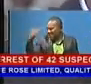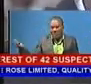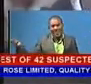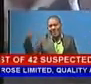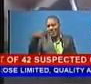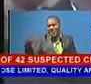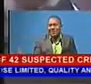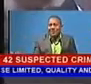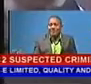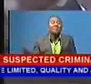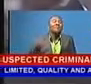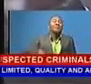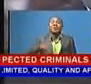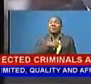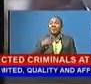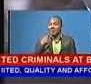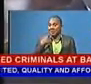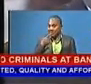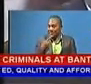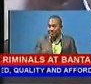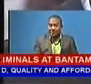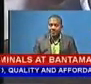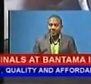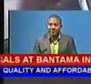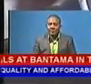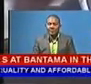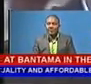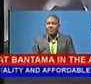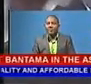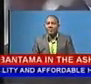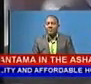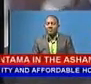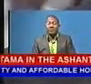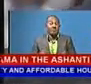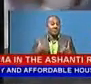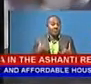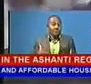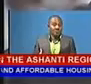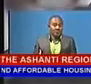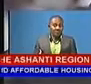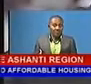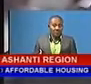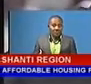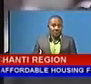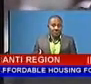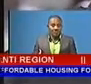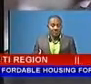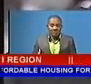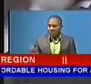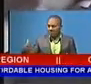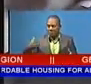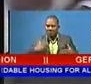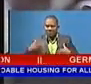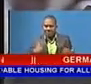has been their case. And what we are saying with respect is that at this stage, the pleadings